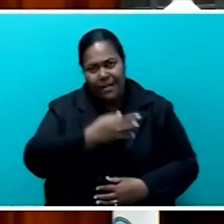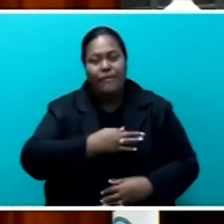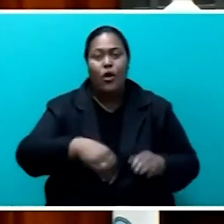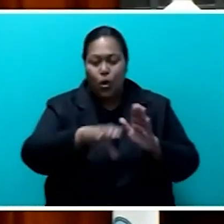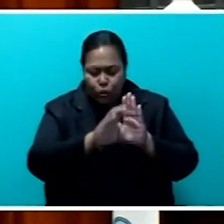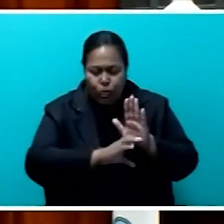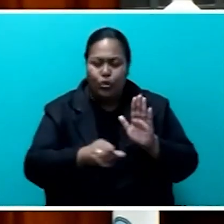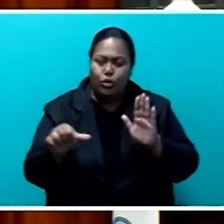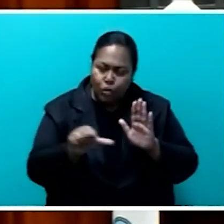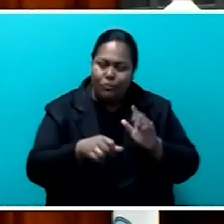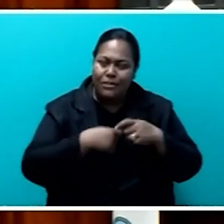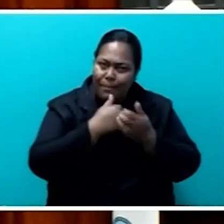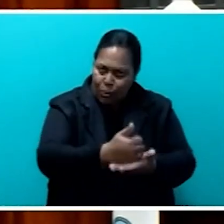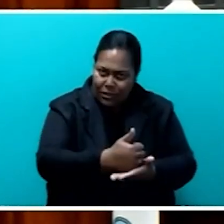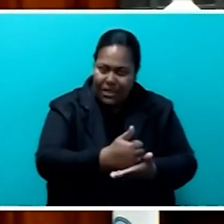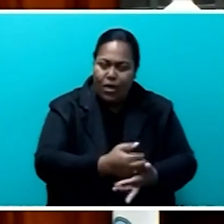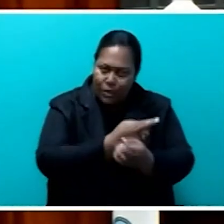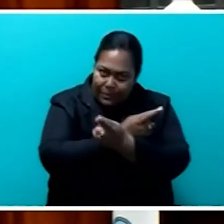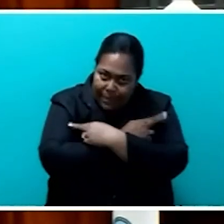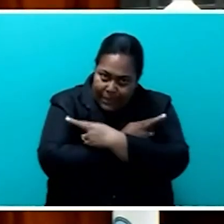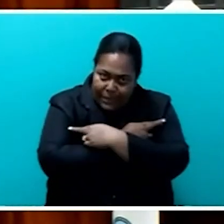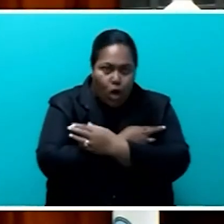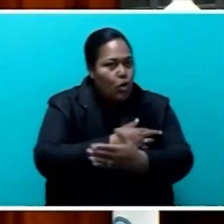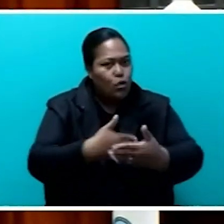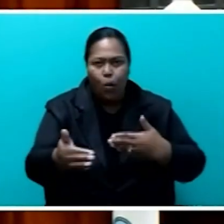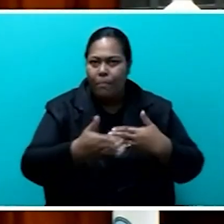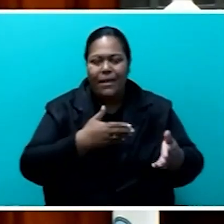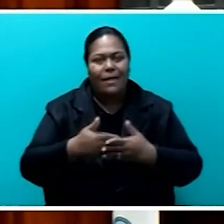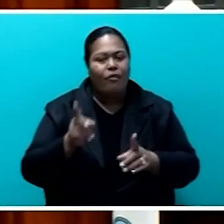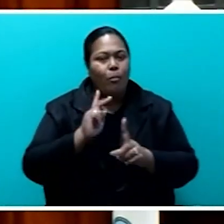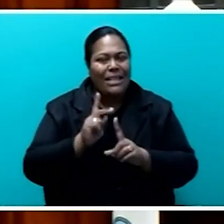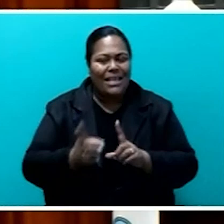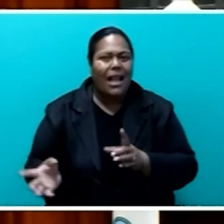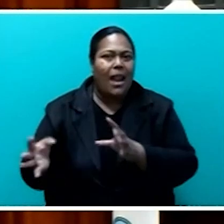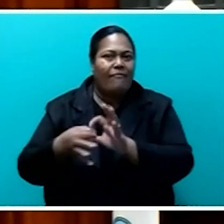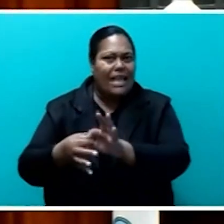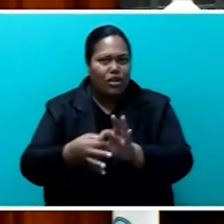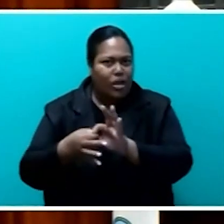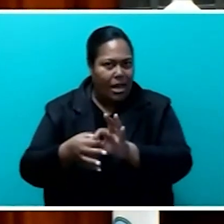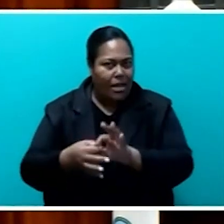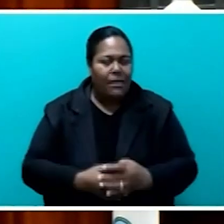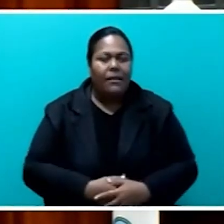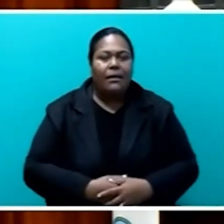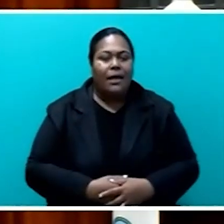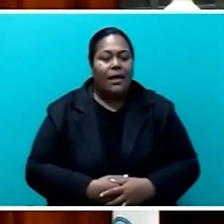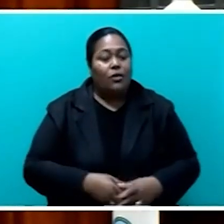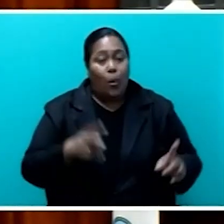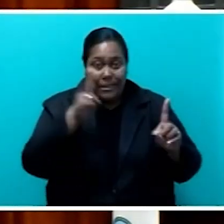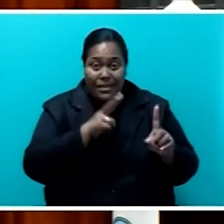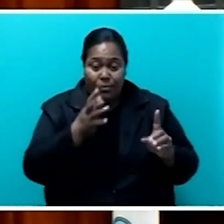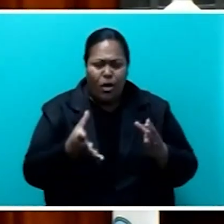to be supported and respected irrespective of political affiliation. This perception of attachment